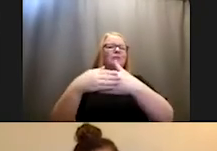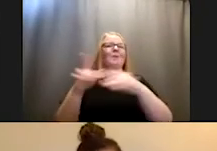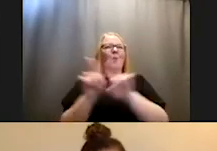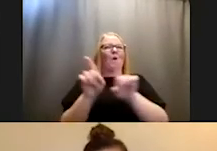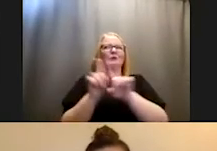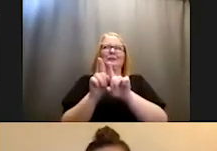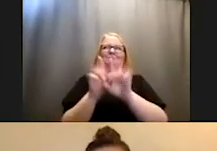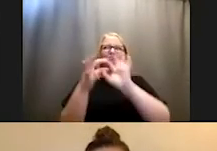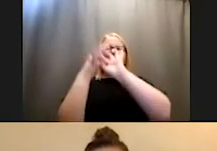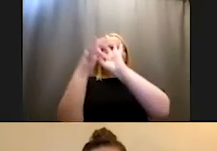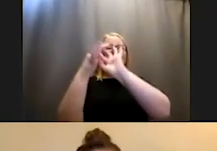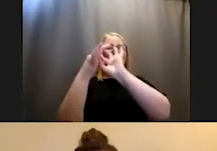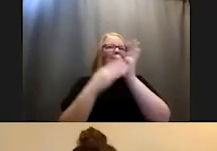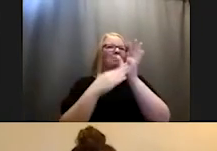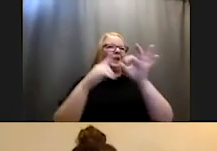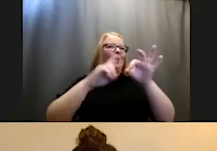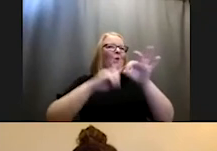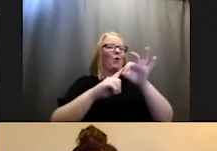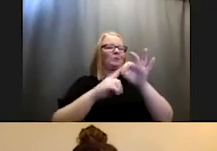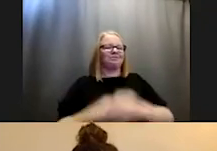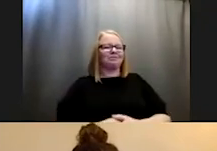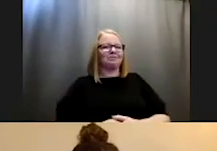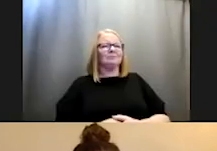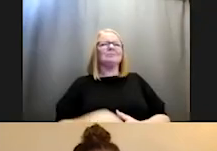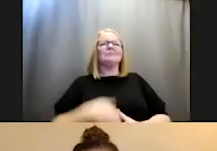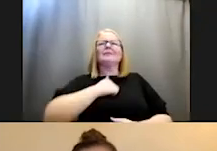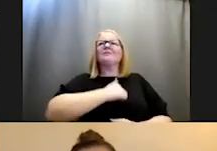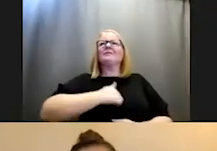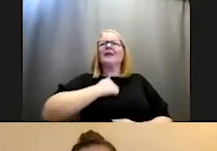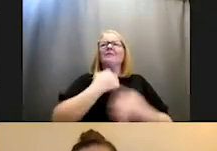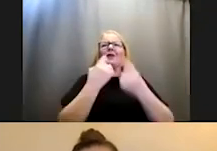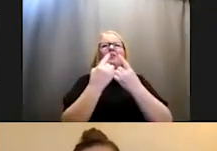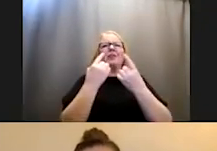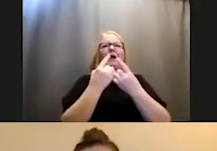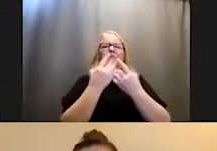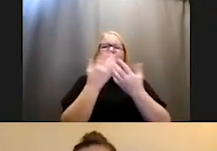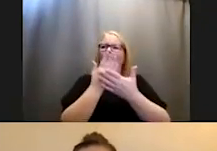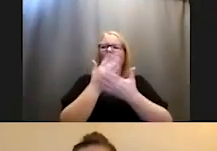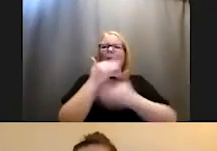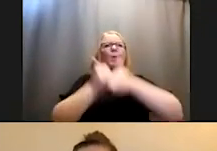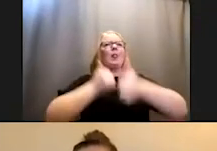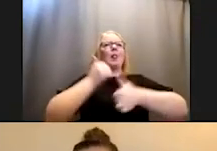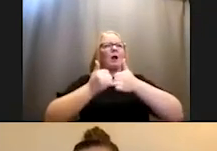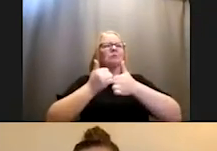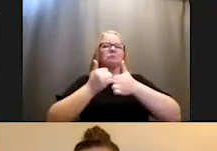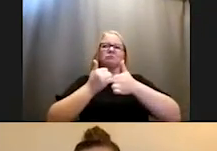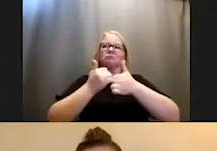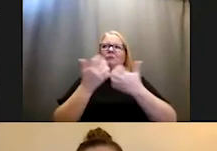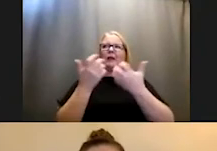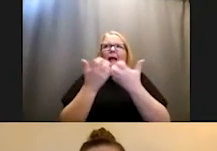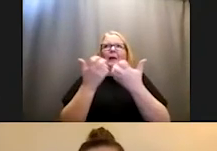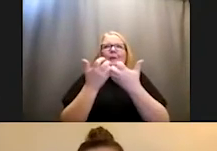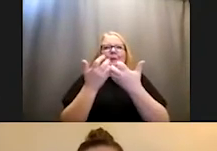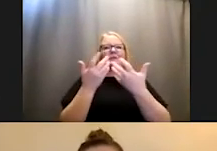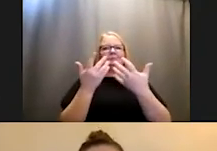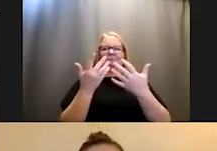Mary Quant. One of my favourite things that came out of this period that was popularised by Mary Quant and by Twiggy is